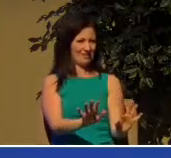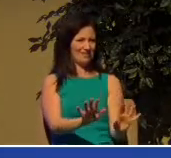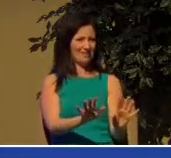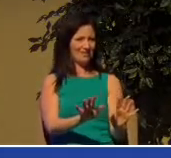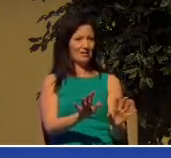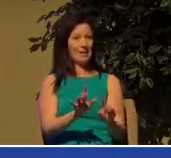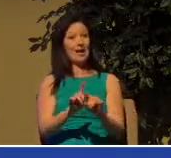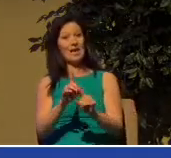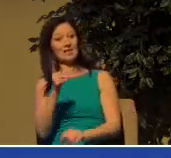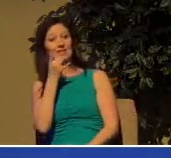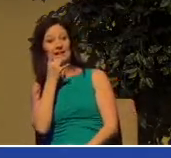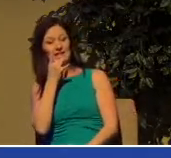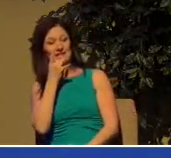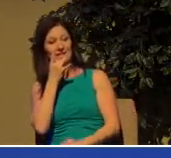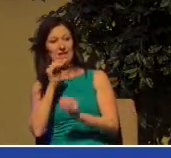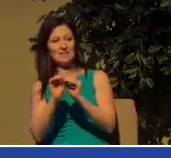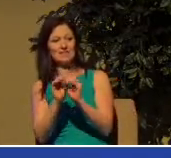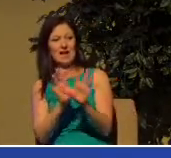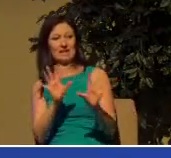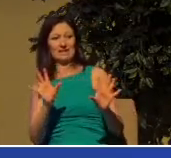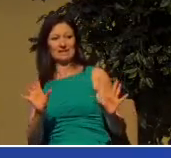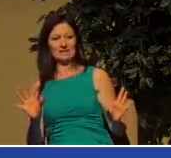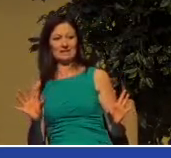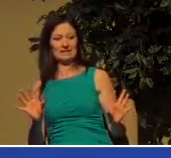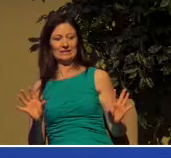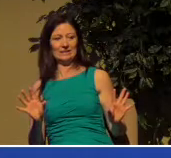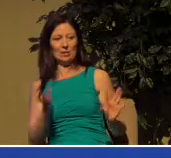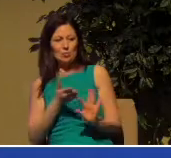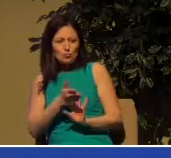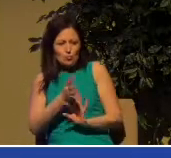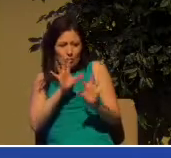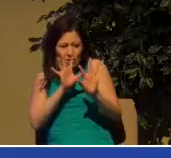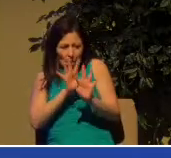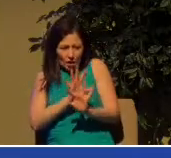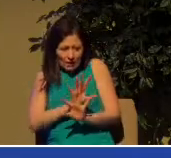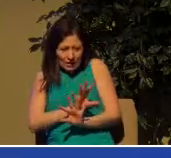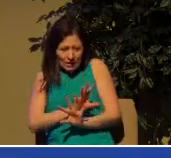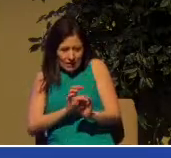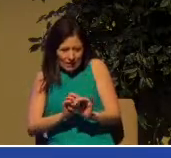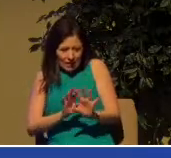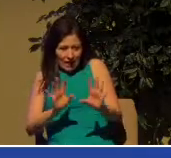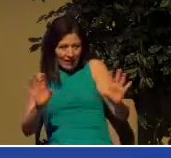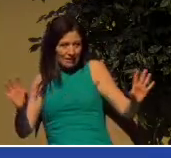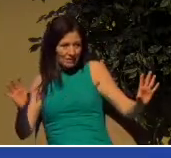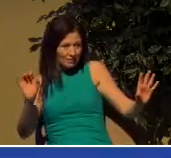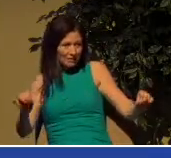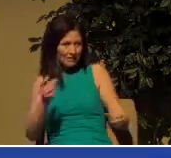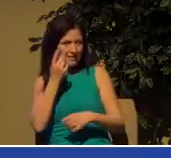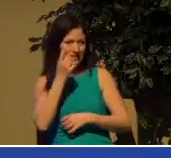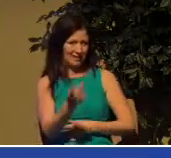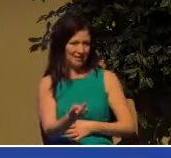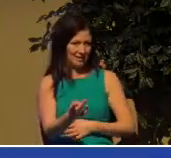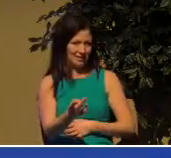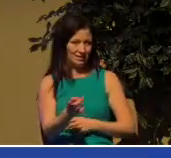darkness and shows where we ought to go and where other people ought to go.